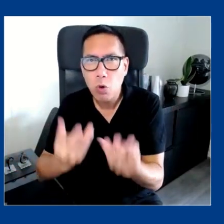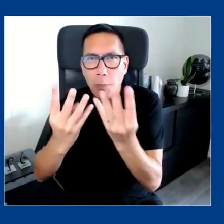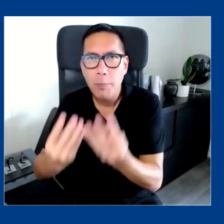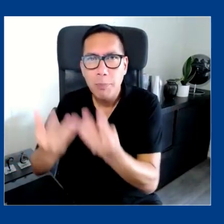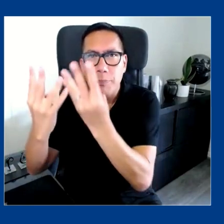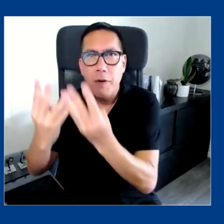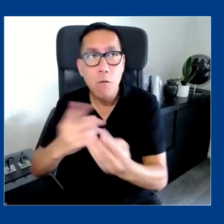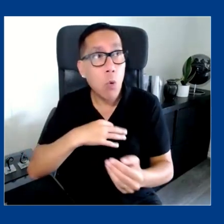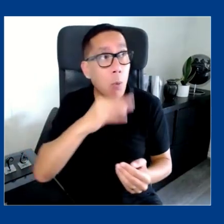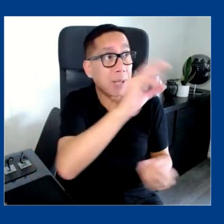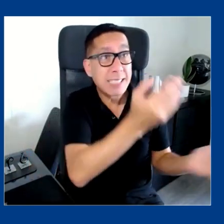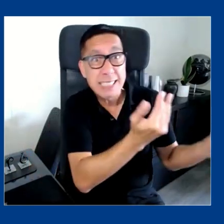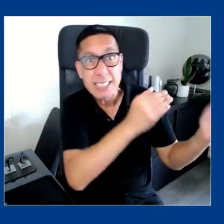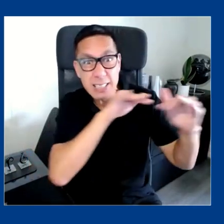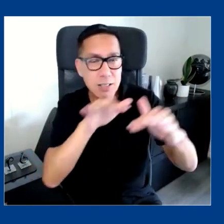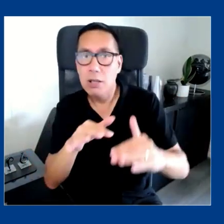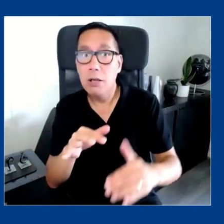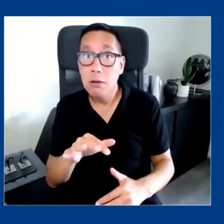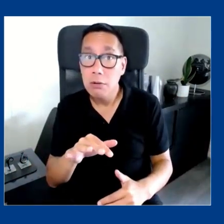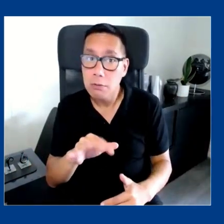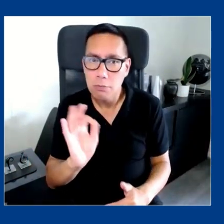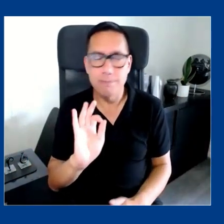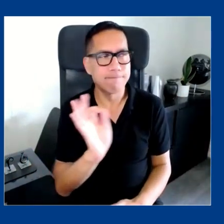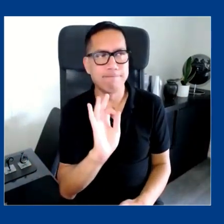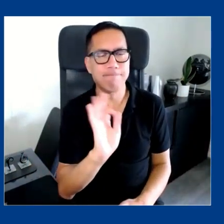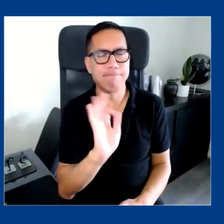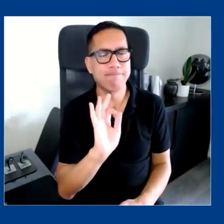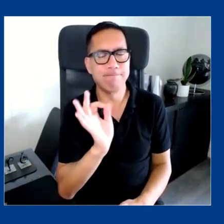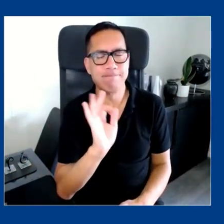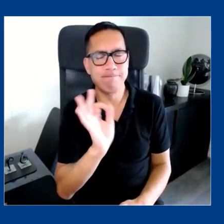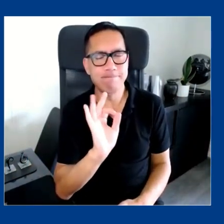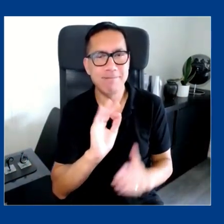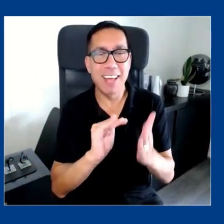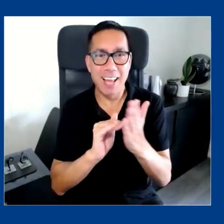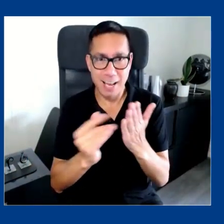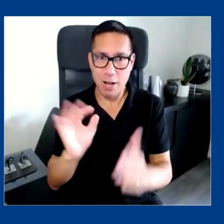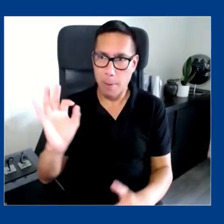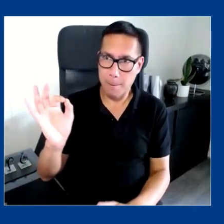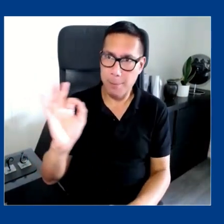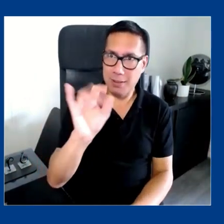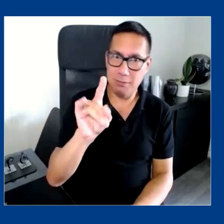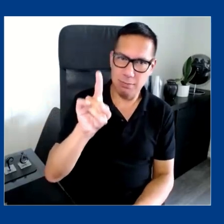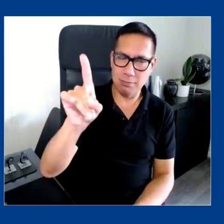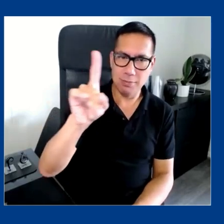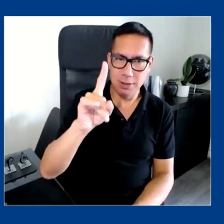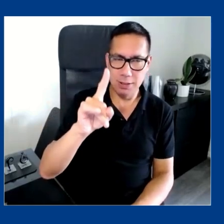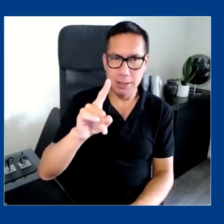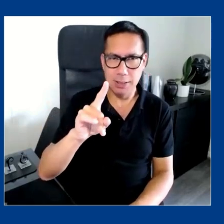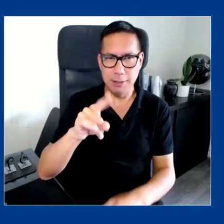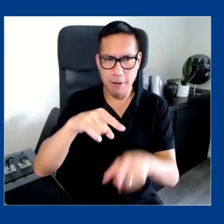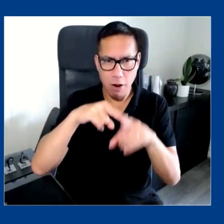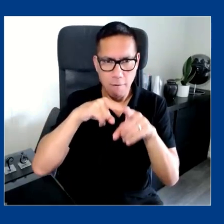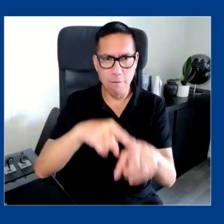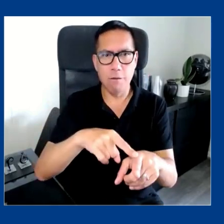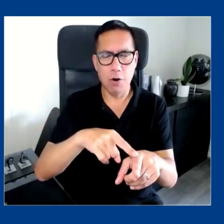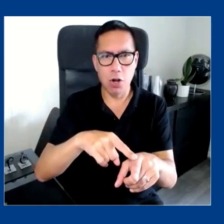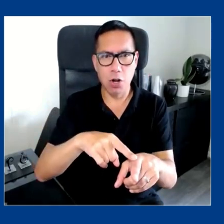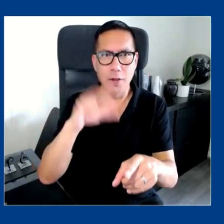No, they now the bees depends on the what's the flowers of certain